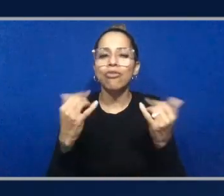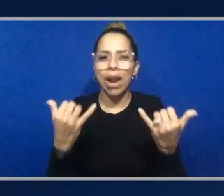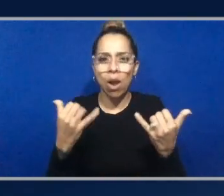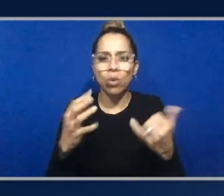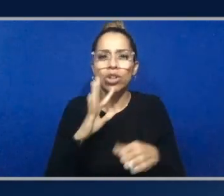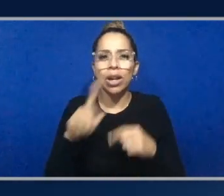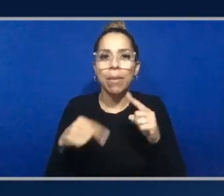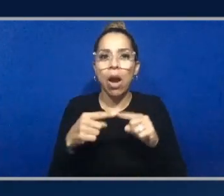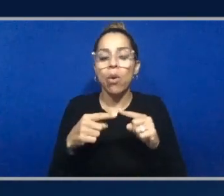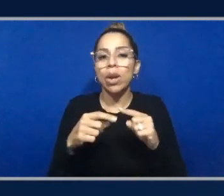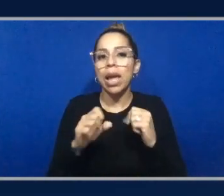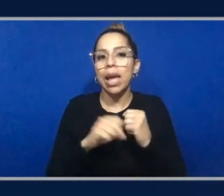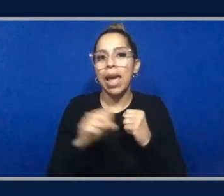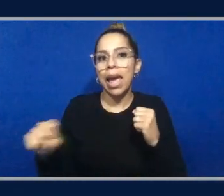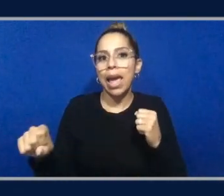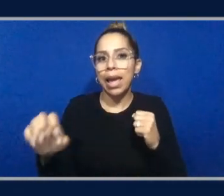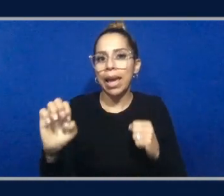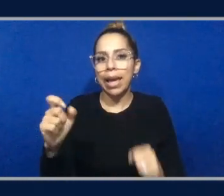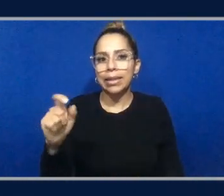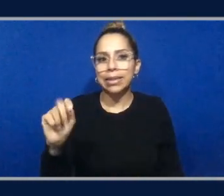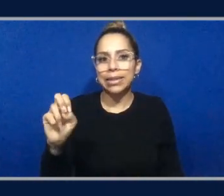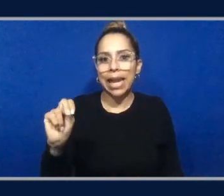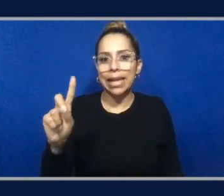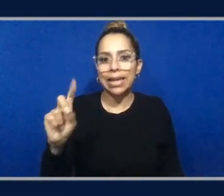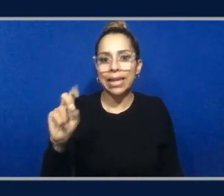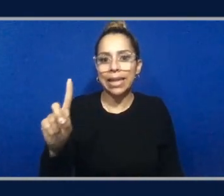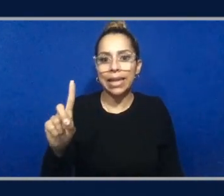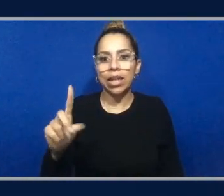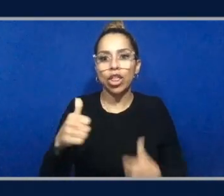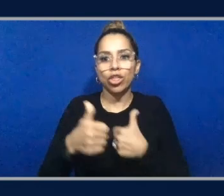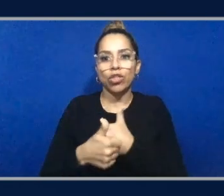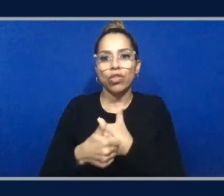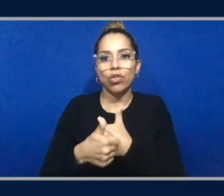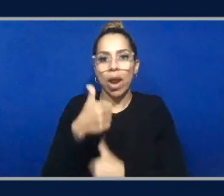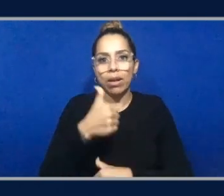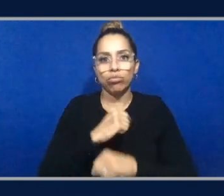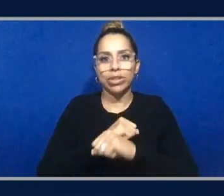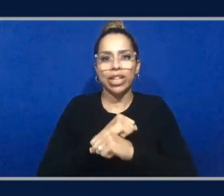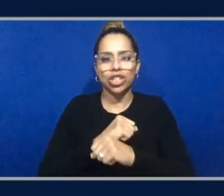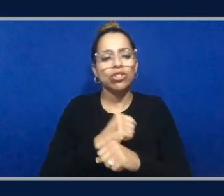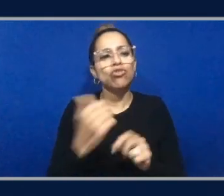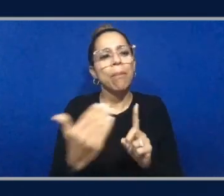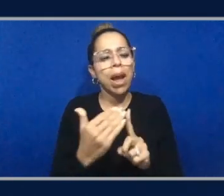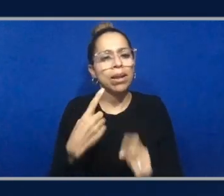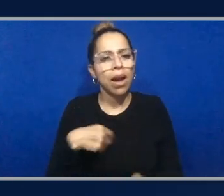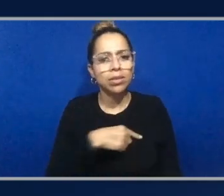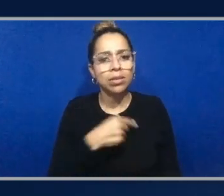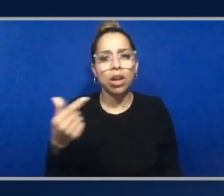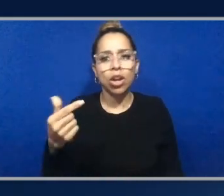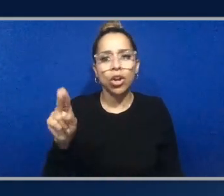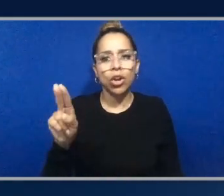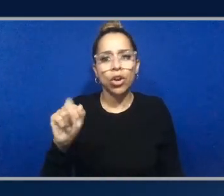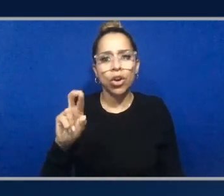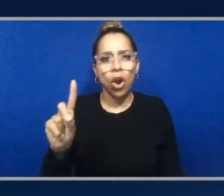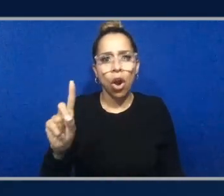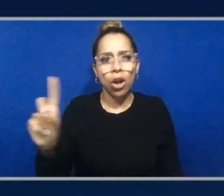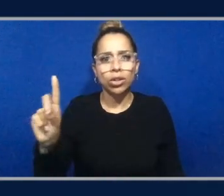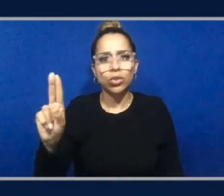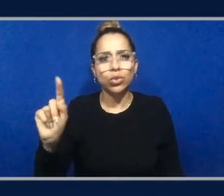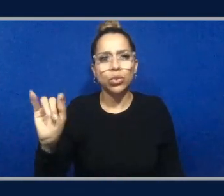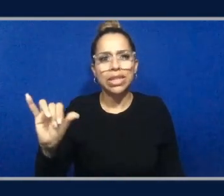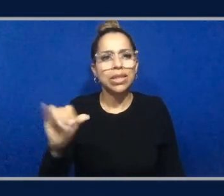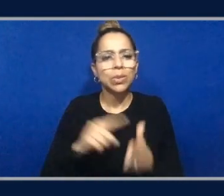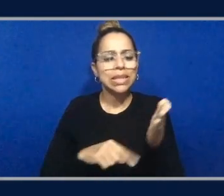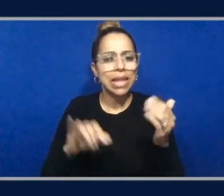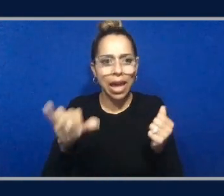our audience that's listening right now, remind us what GuardDuty is, and then what we've done to extend the detections of